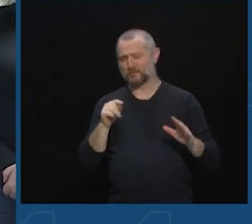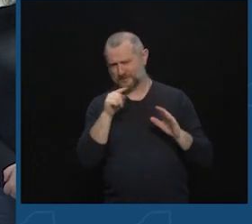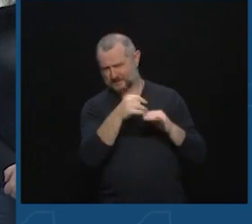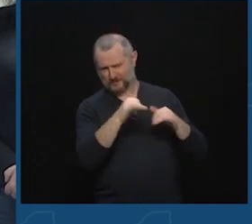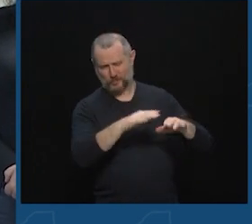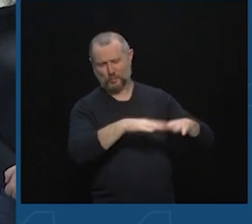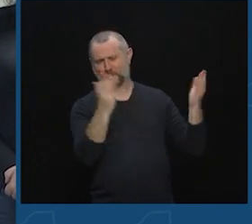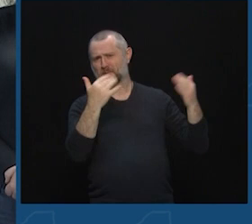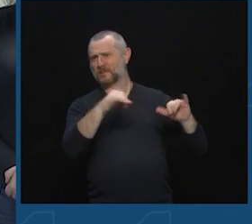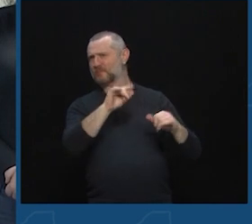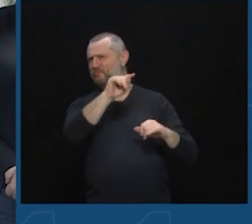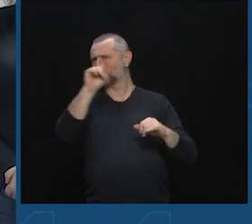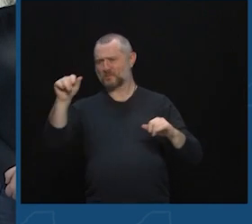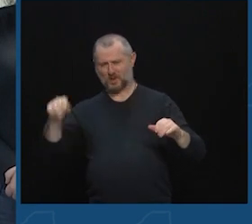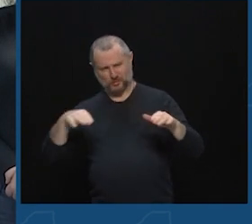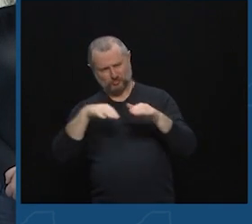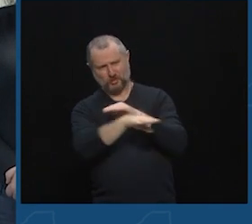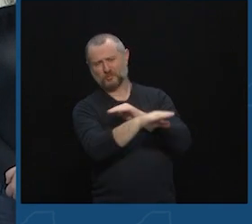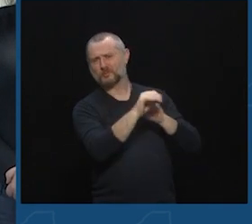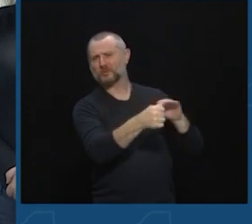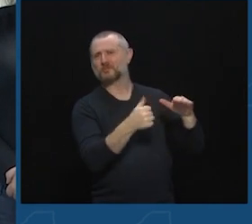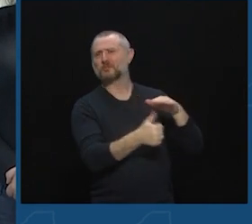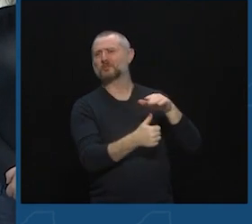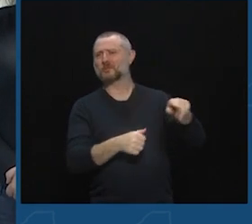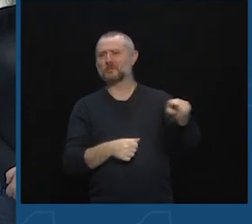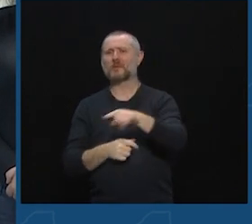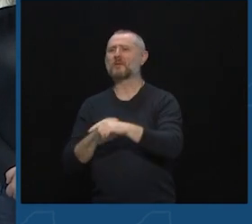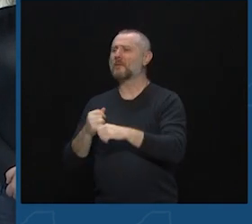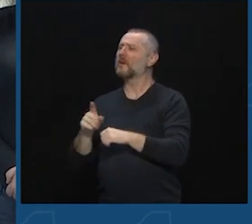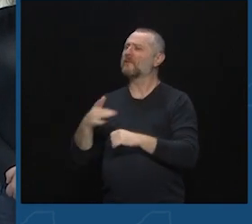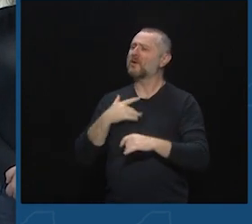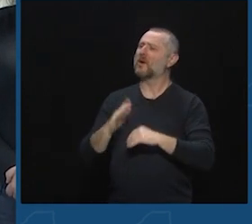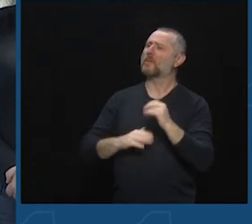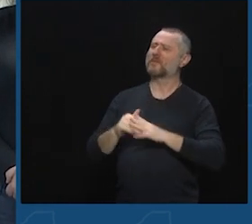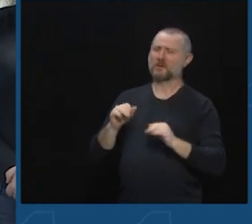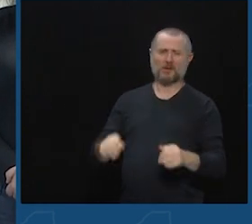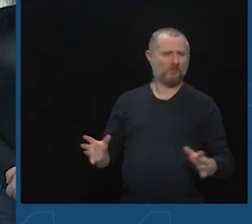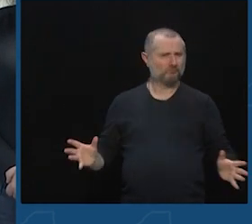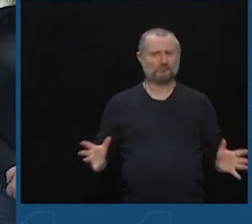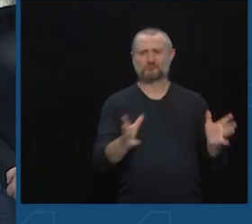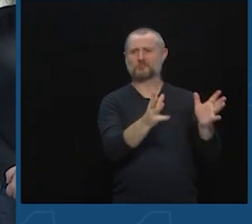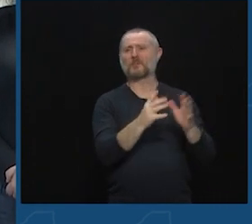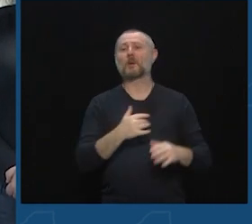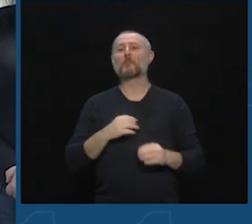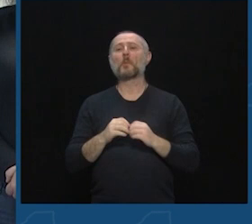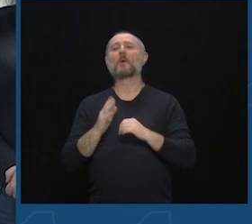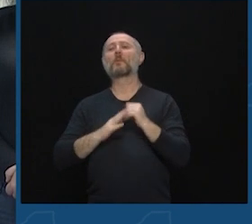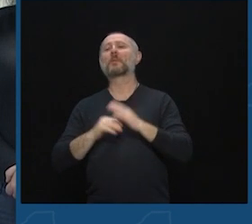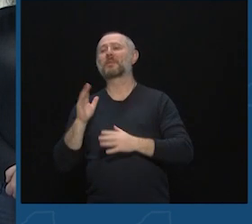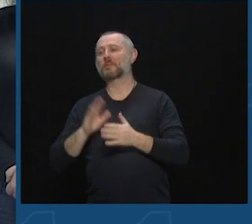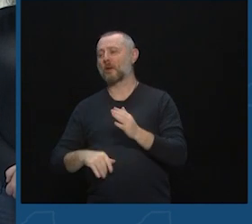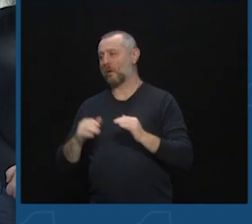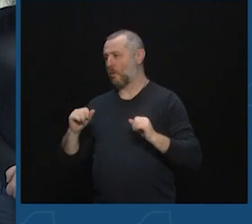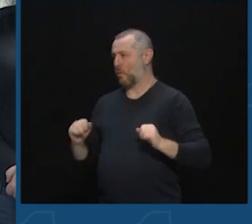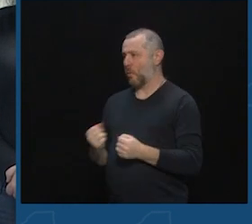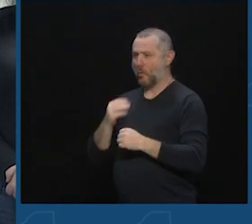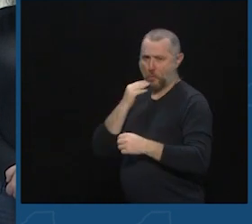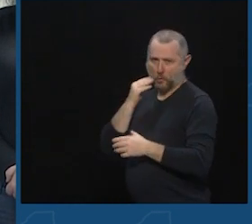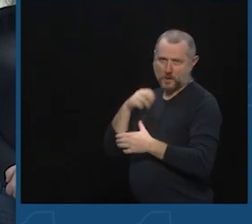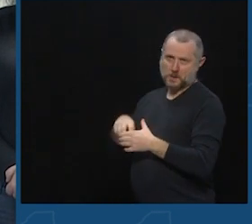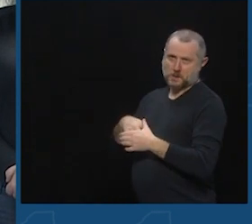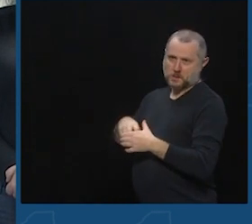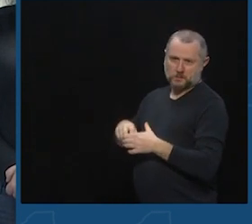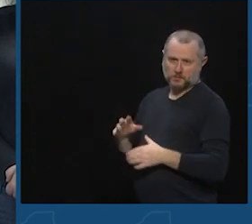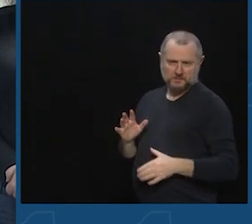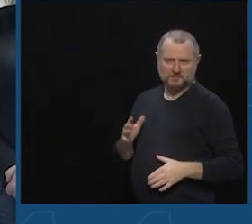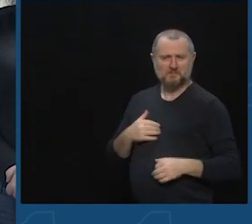We have all been there. And they're quite comfortable. They're much more comfortable than your home will be. So please stick to the plan. Please make